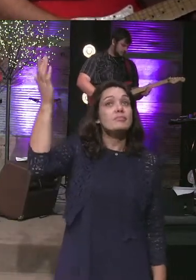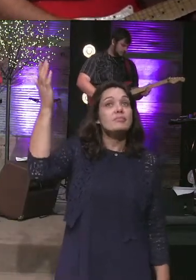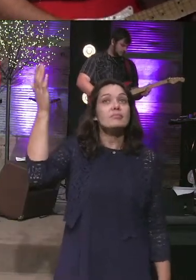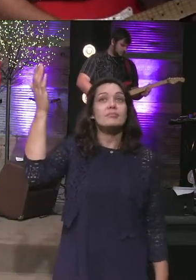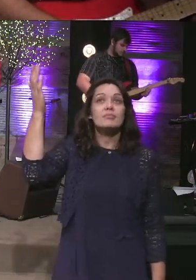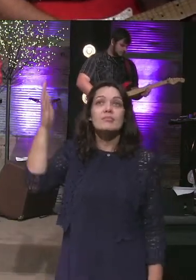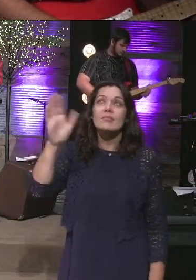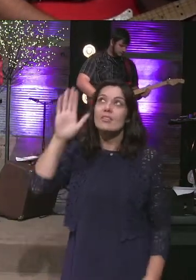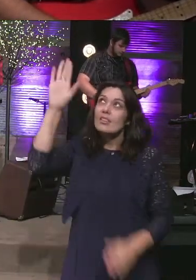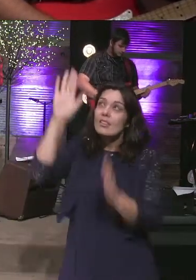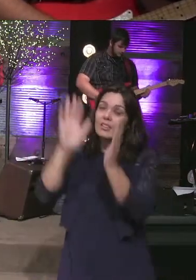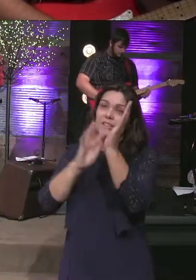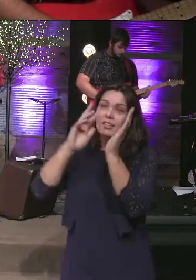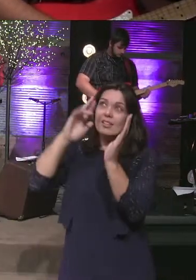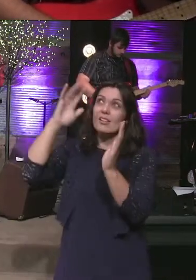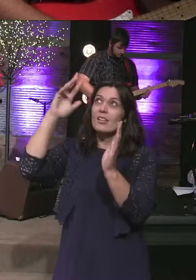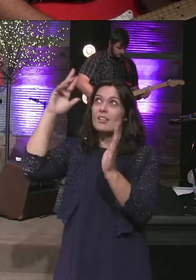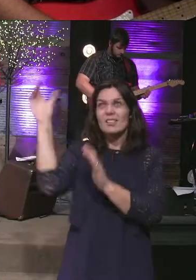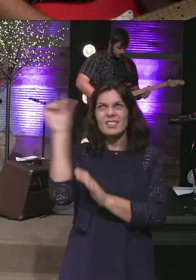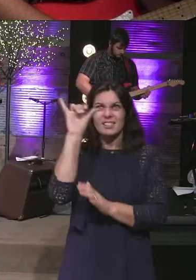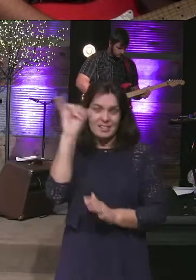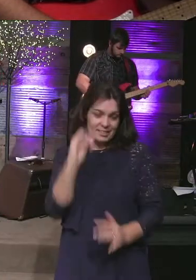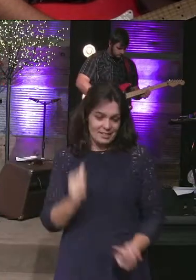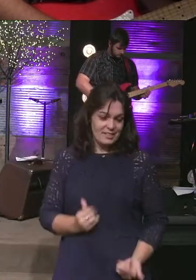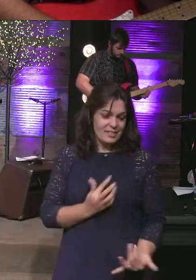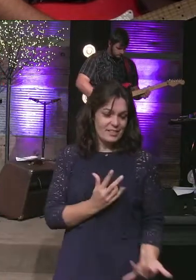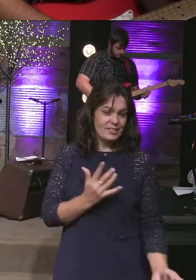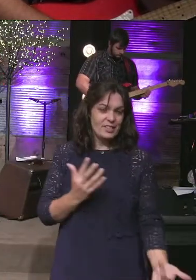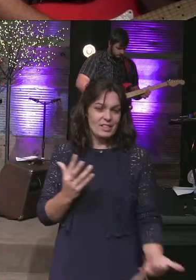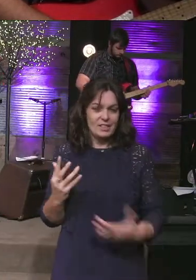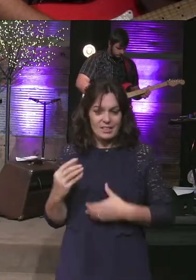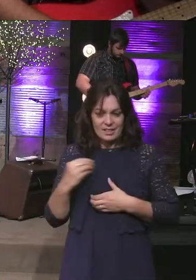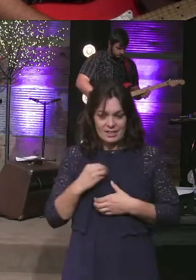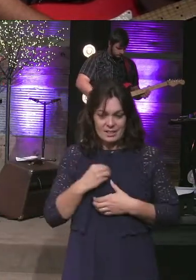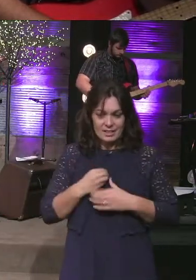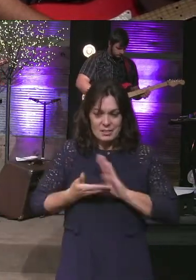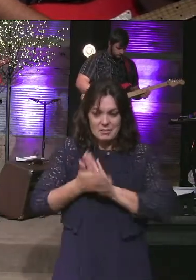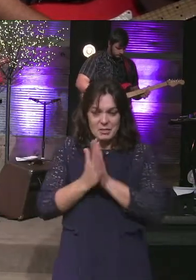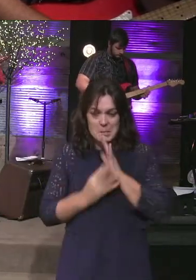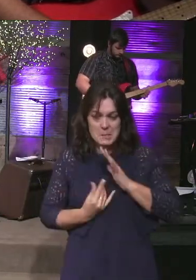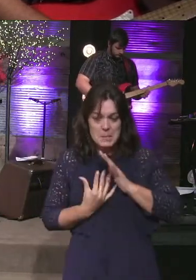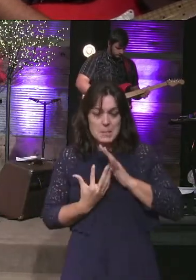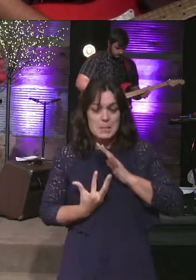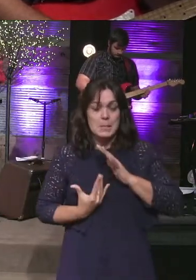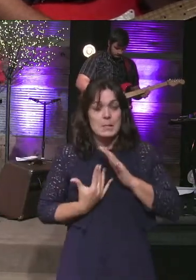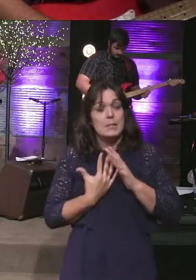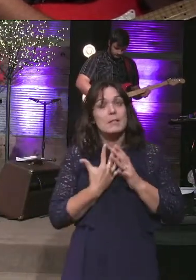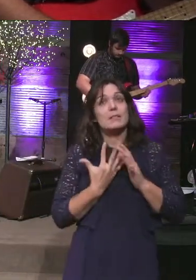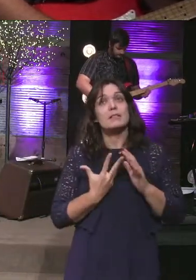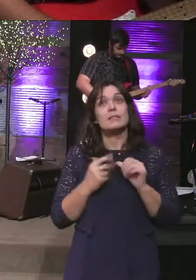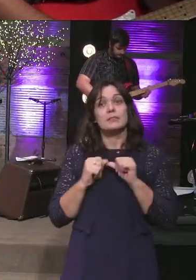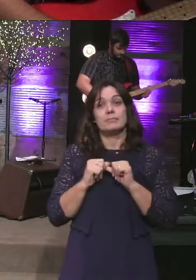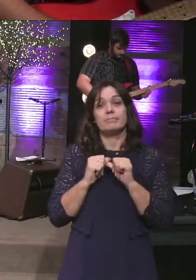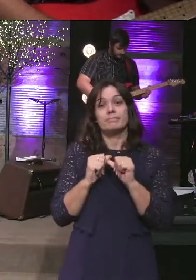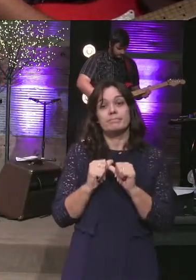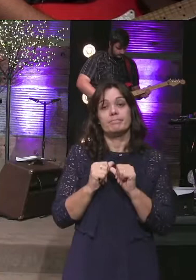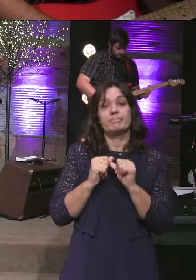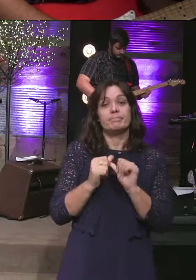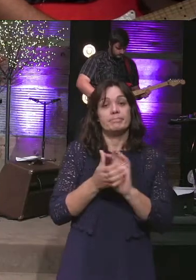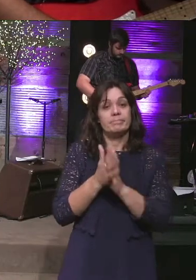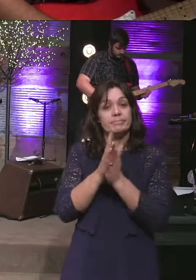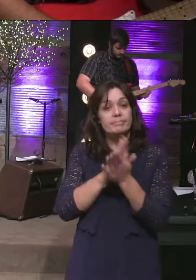Your glory like a fire, awakening desire will burn our hearts with